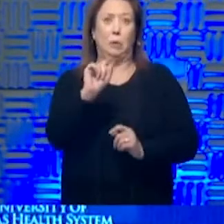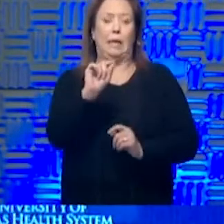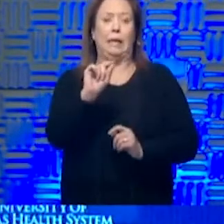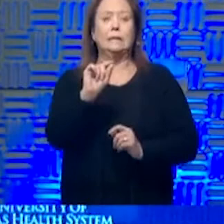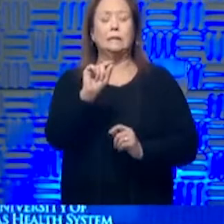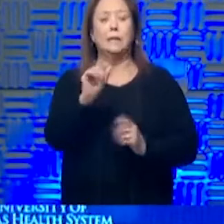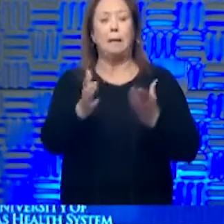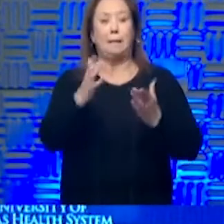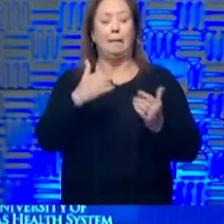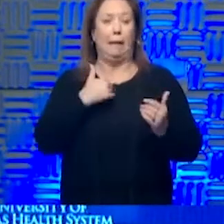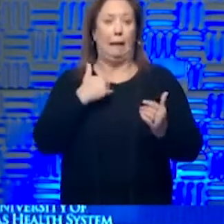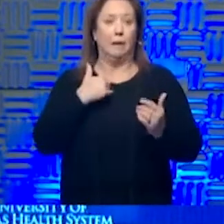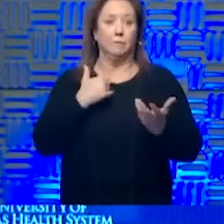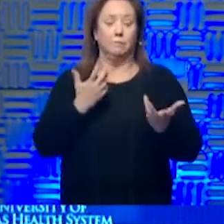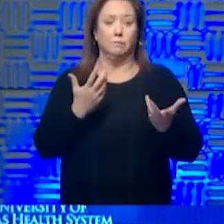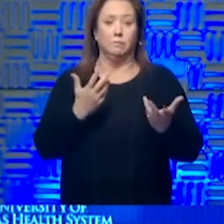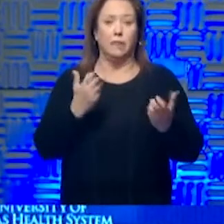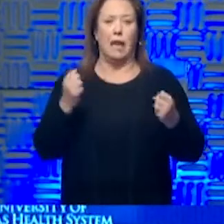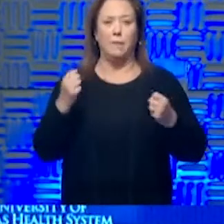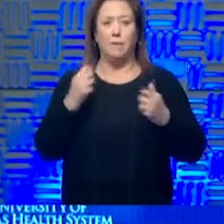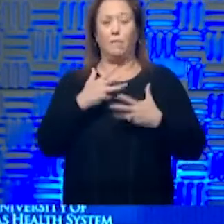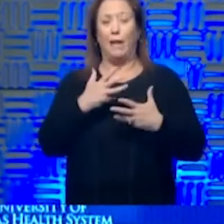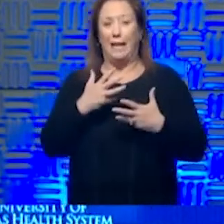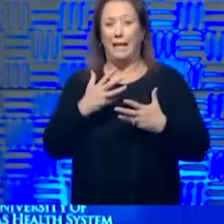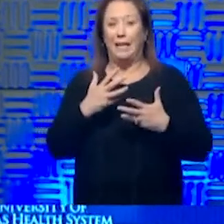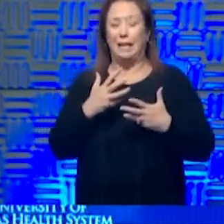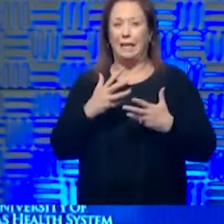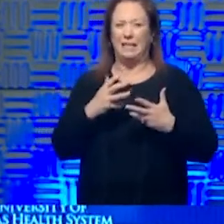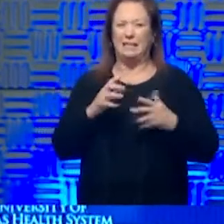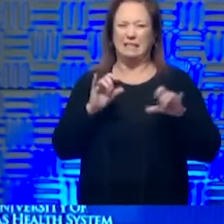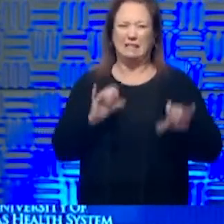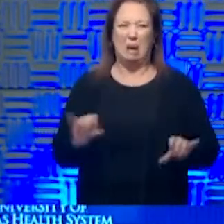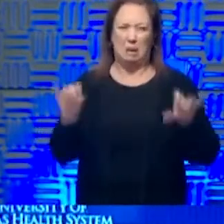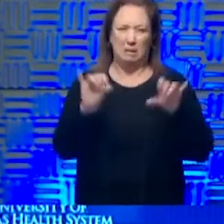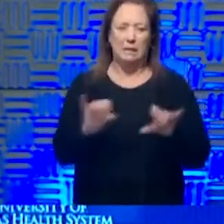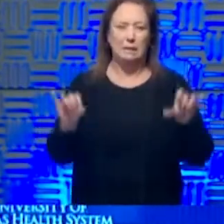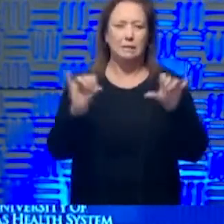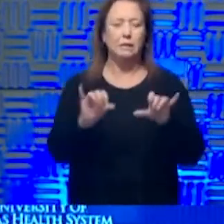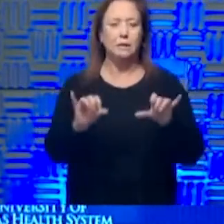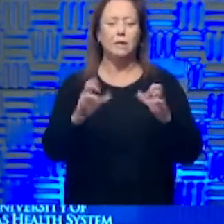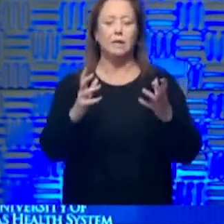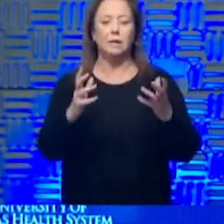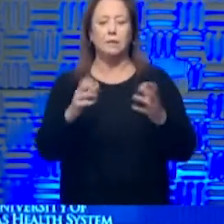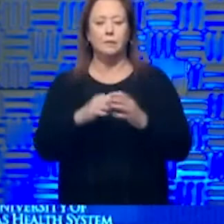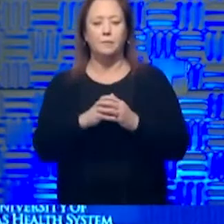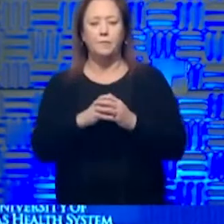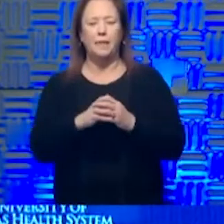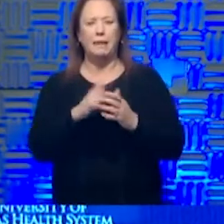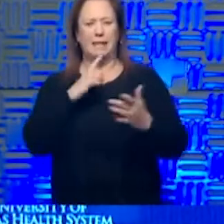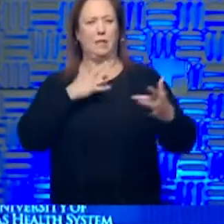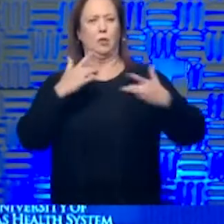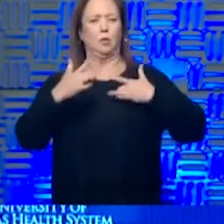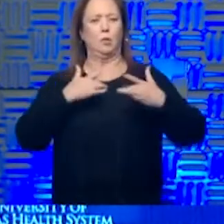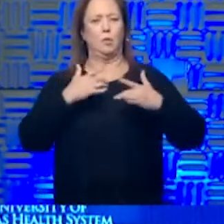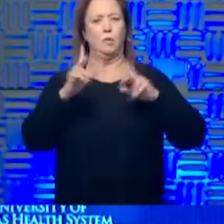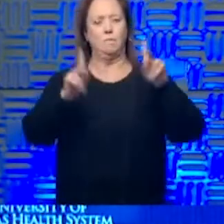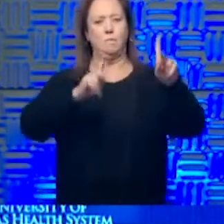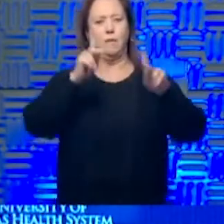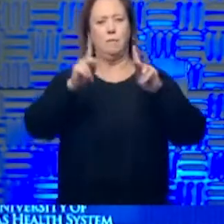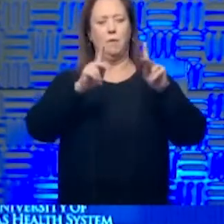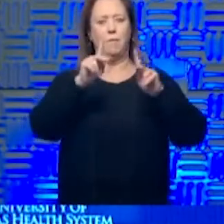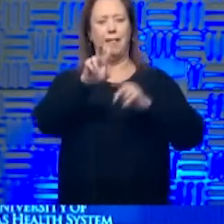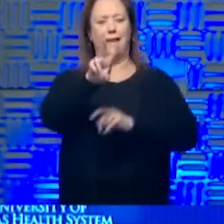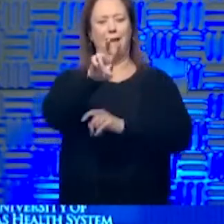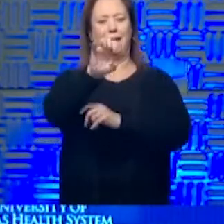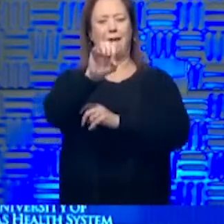think that's I'm afraid that that's actually pretty common, and that's one of the concerns about folks being vectors,